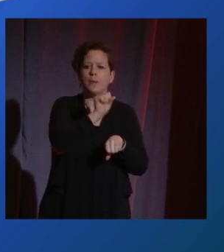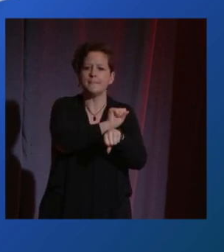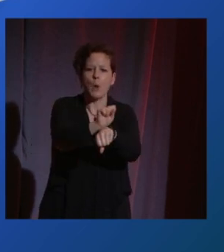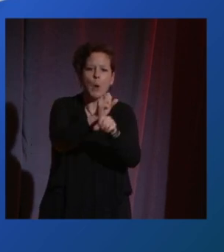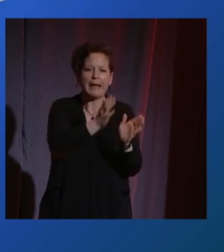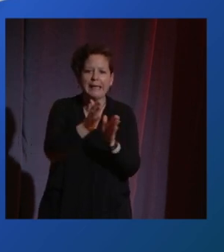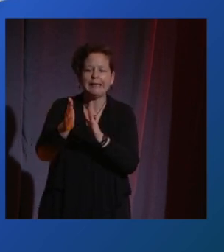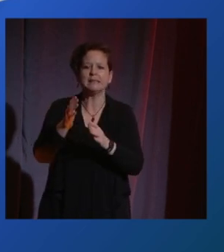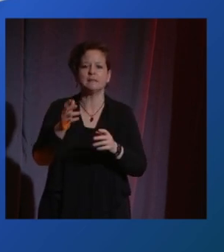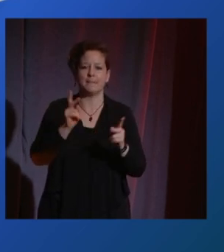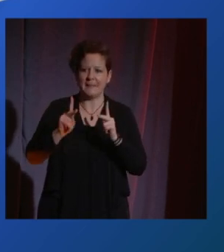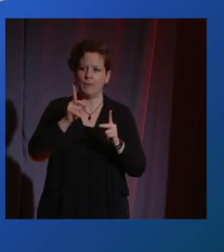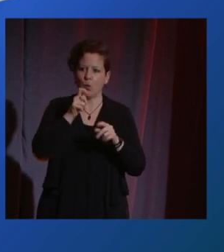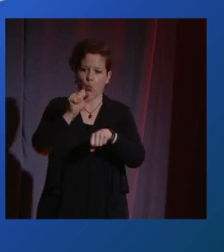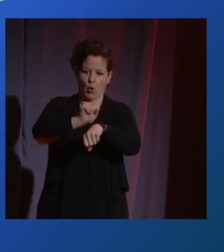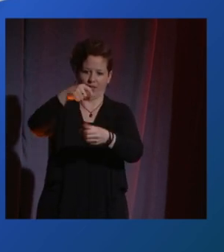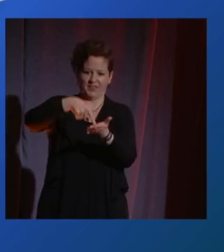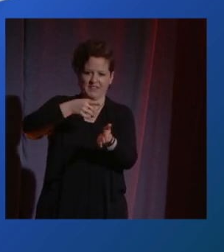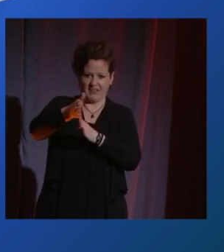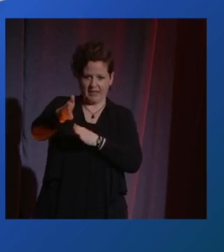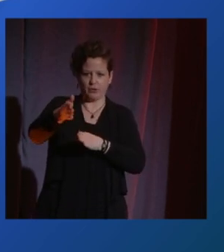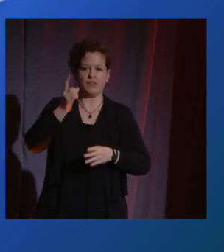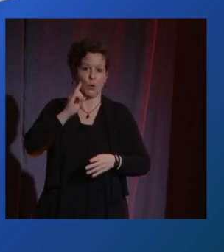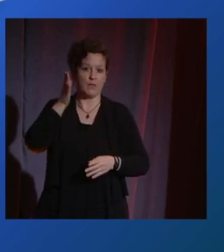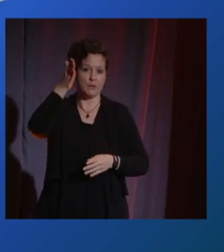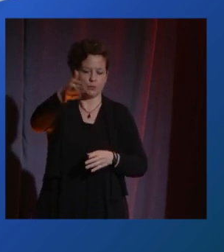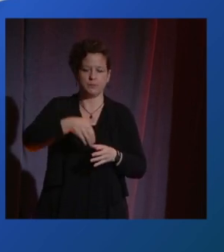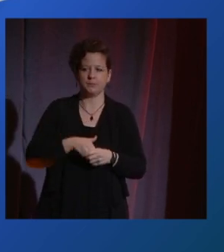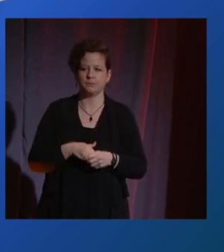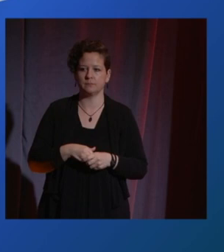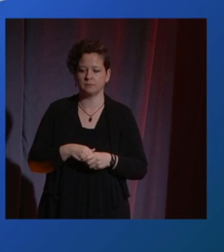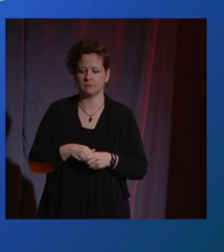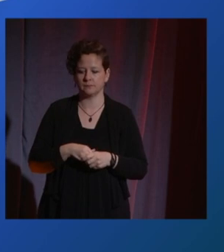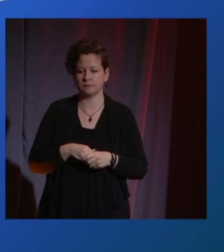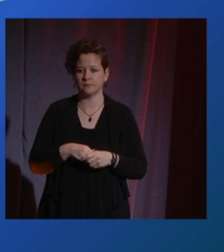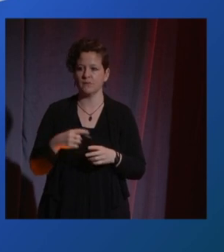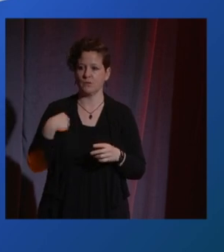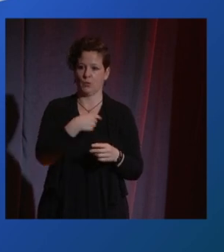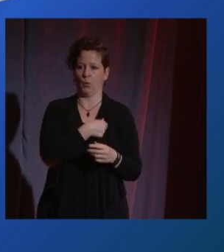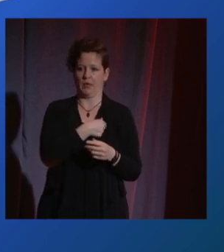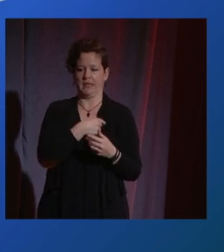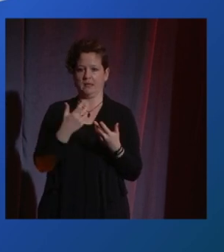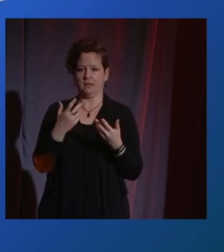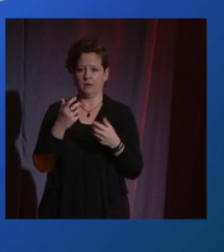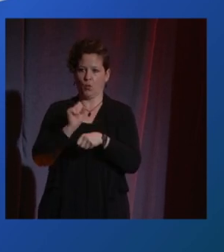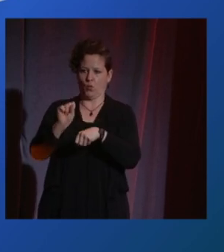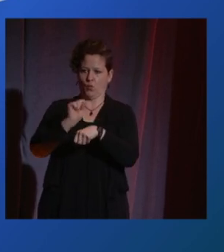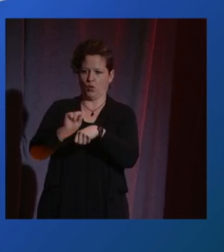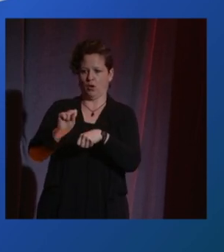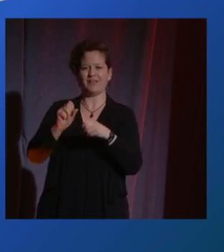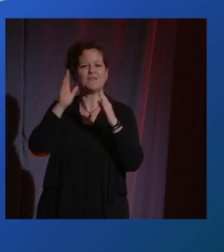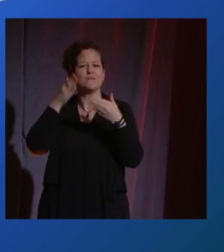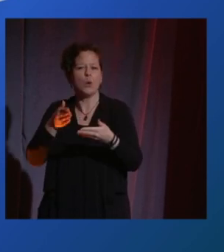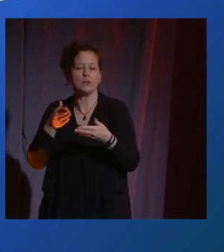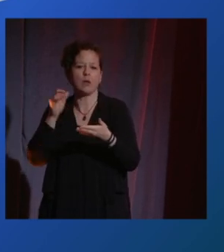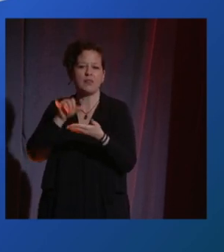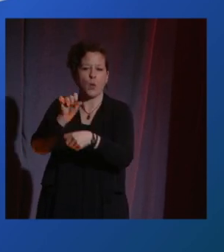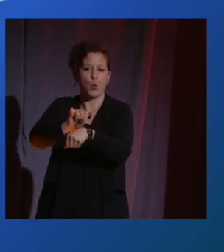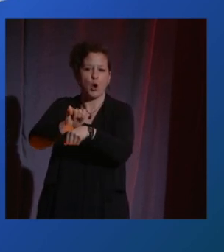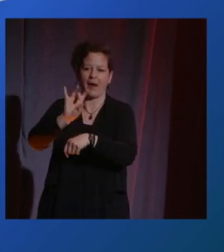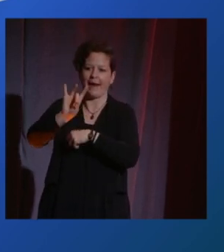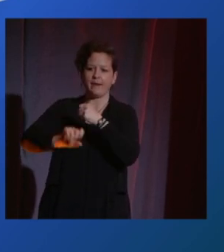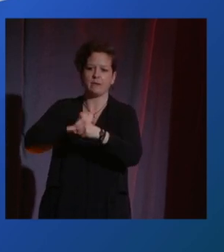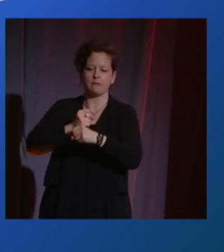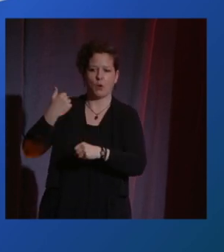innovate in the future uh we started moving to make bets in this area uh eight years ago we started funneling